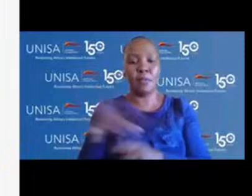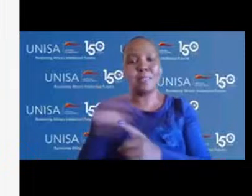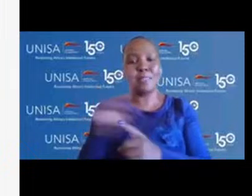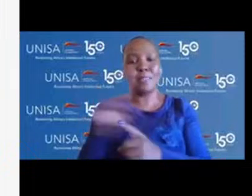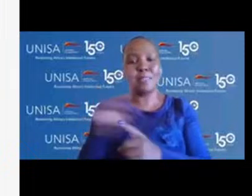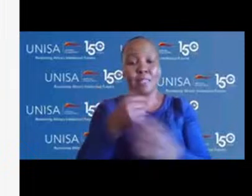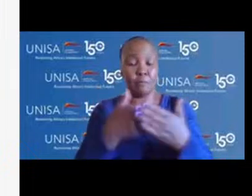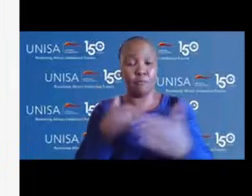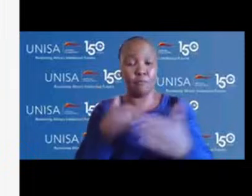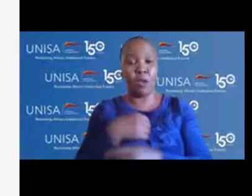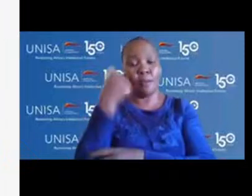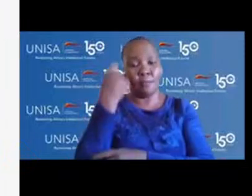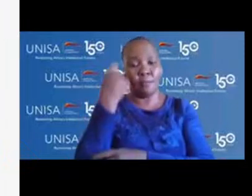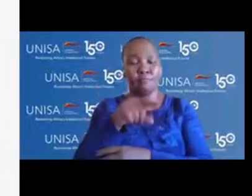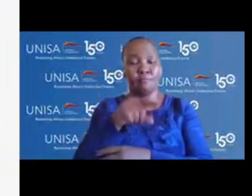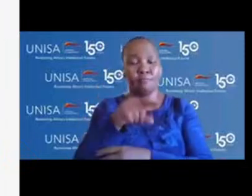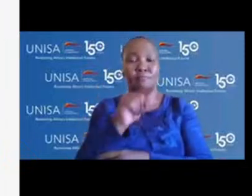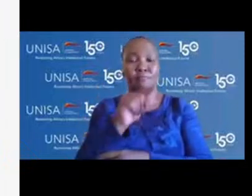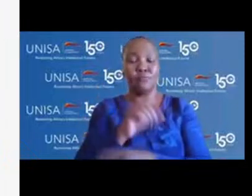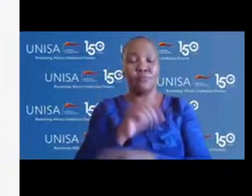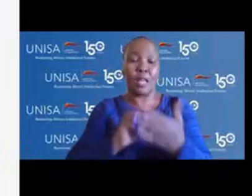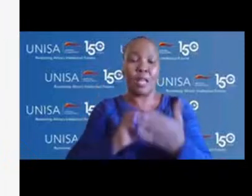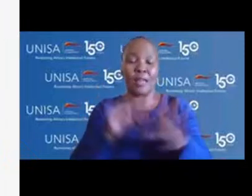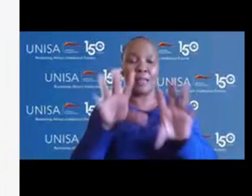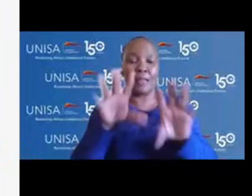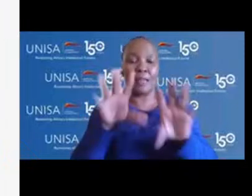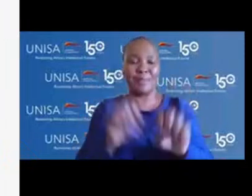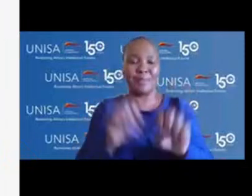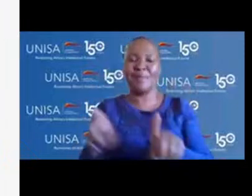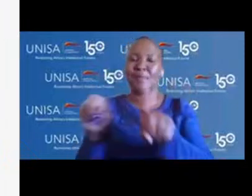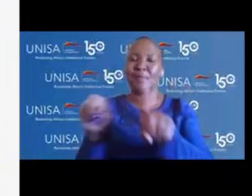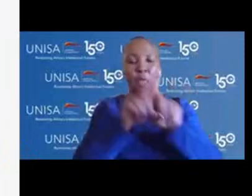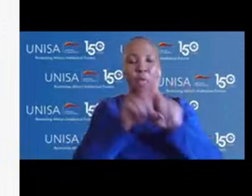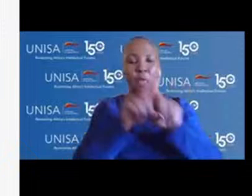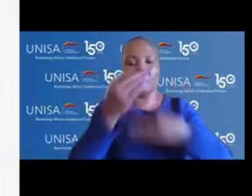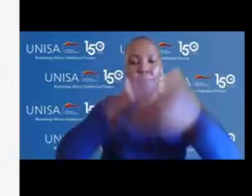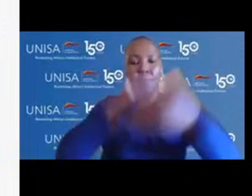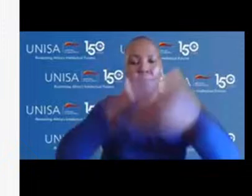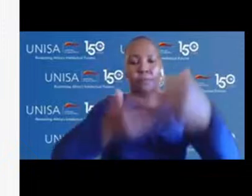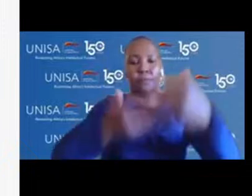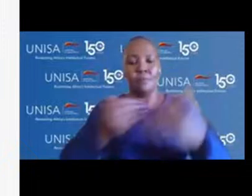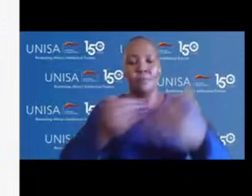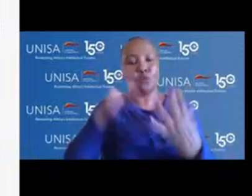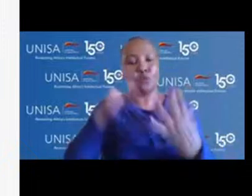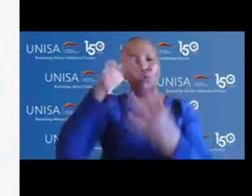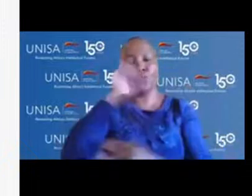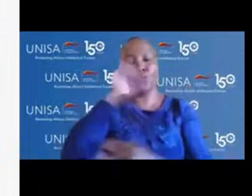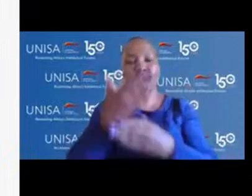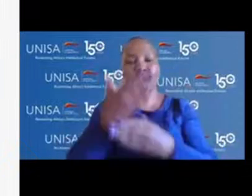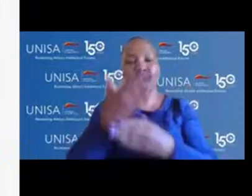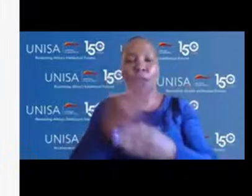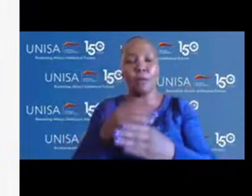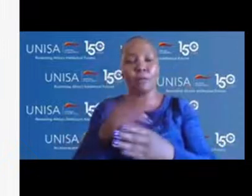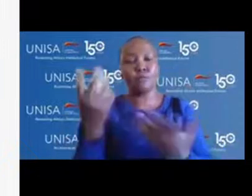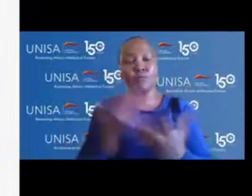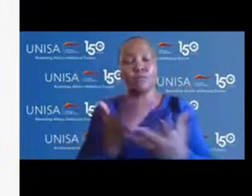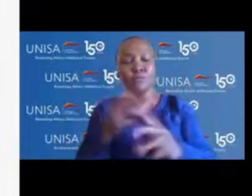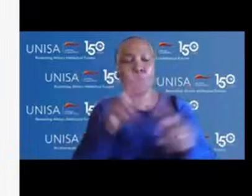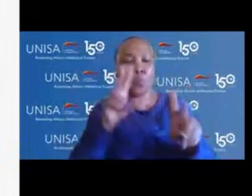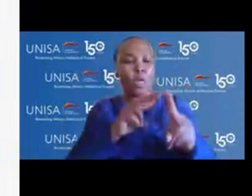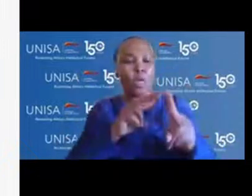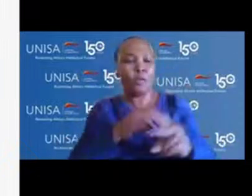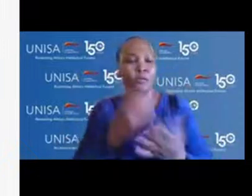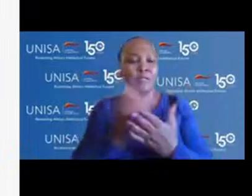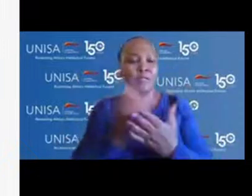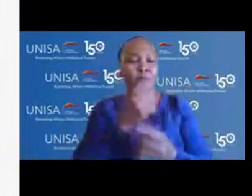with your written assignments, exactly the same process. So you can choose your file, go see where you've saved your answer.